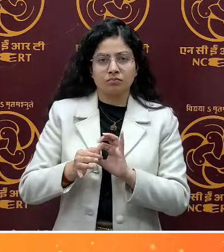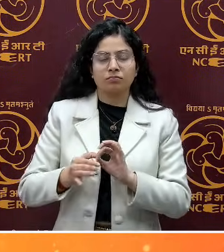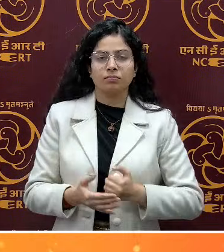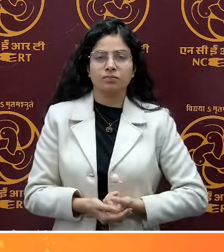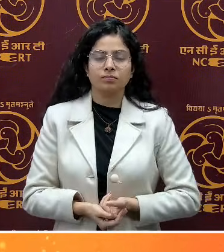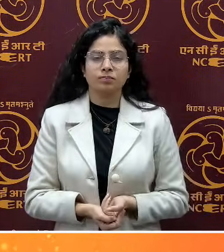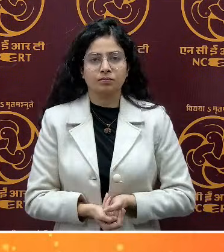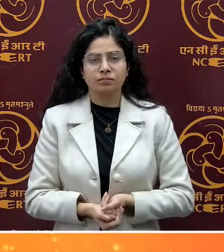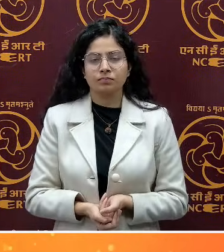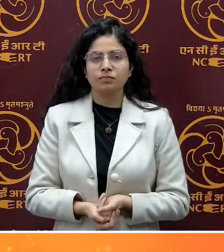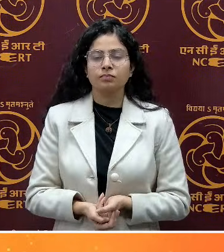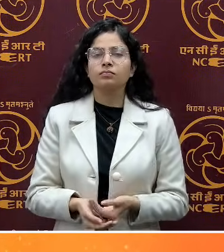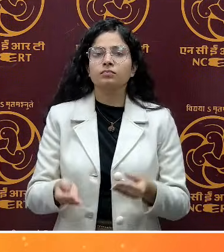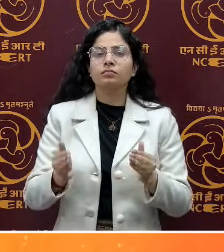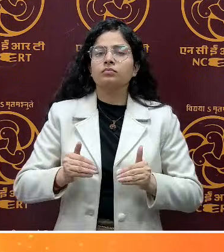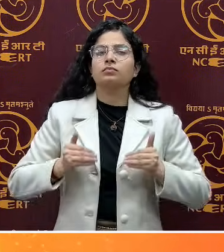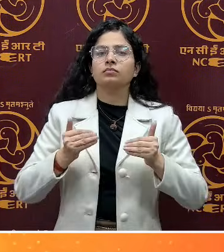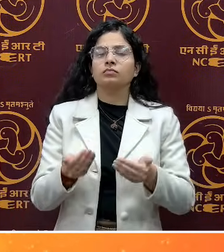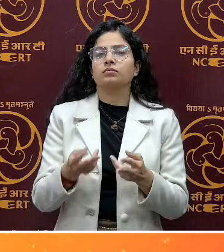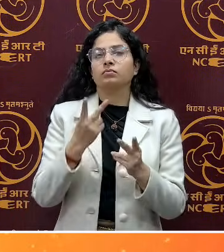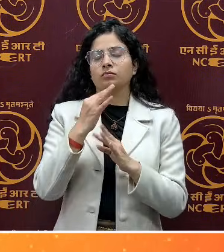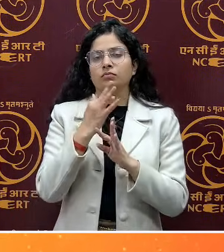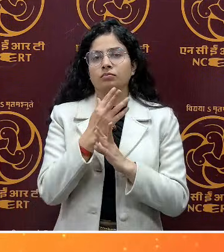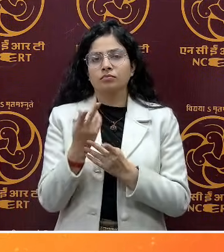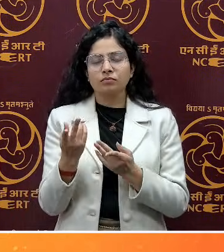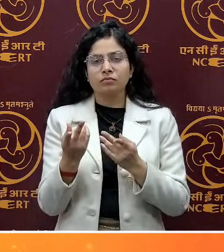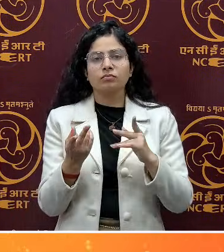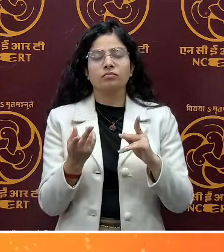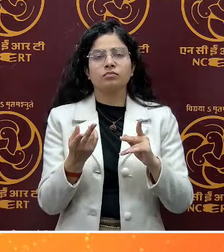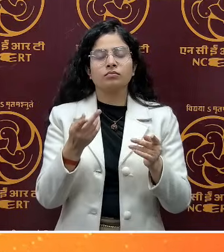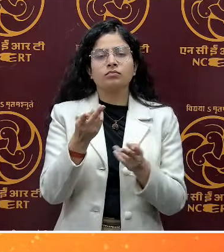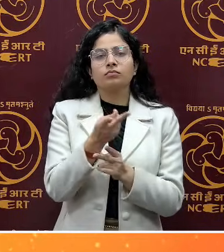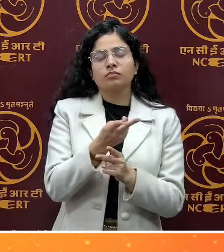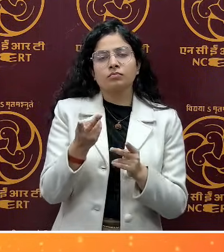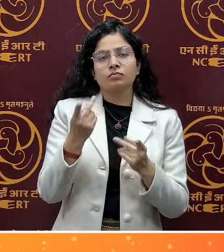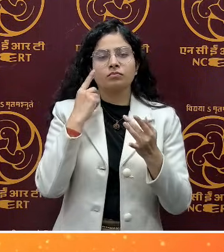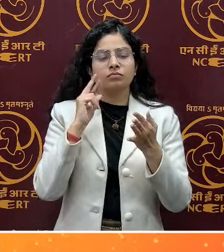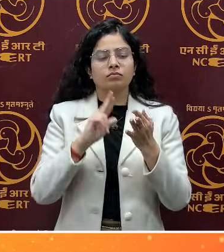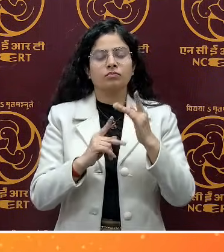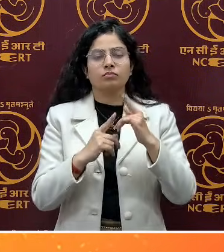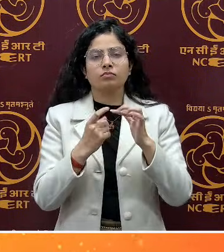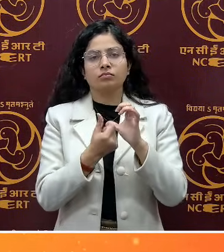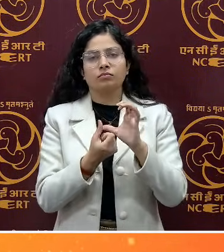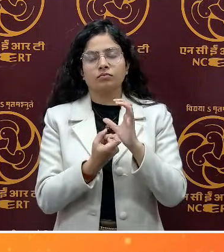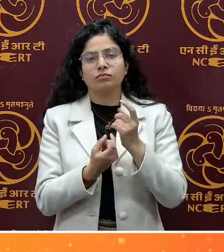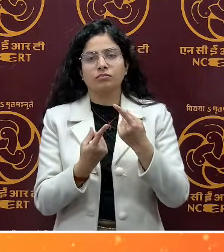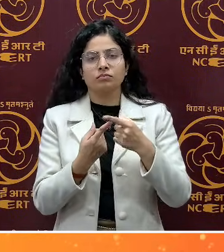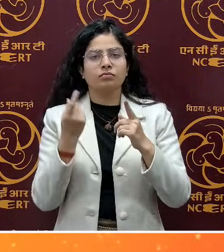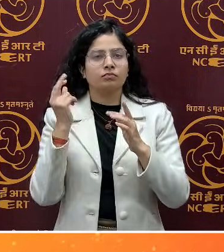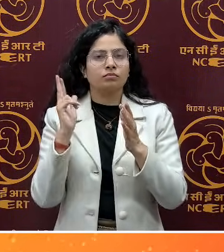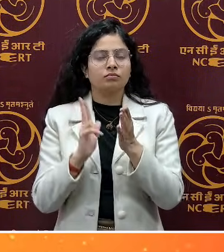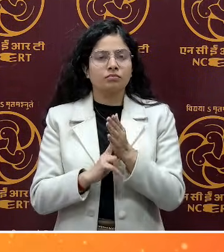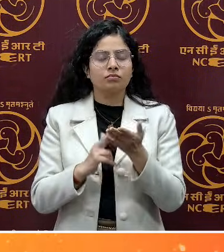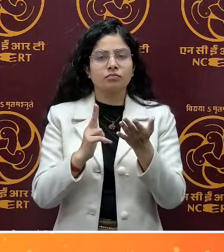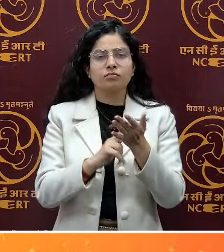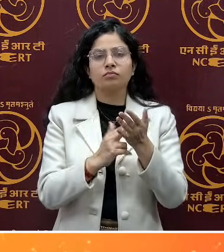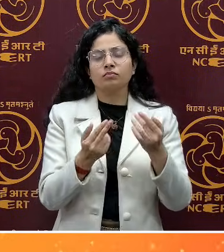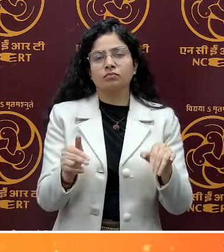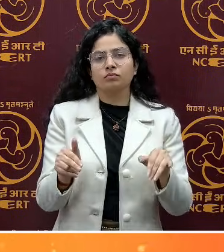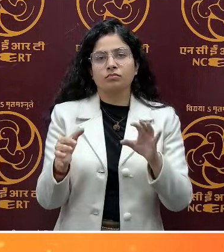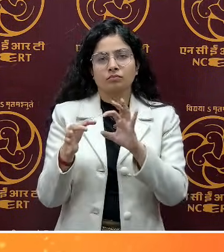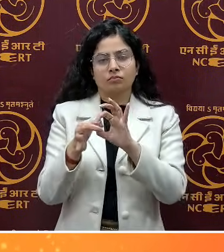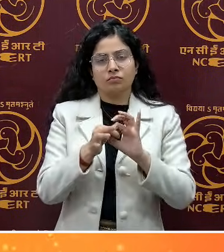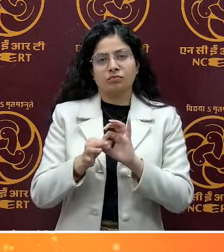another. Further, we'll see that what are the types of interaction between the components of the environment which are